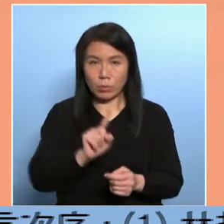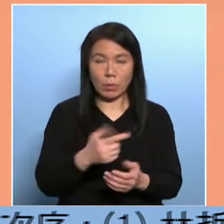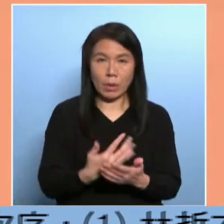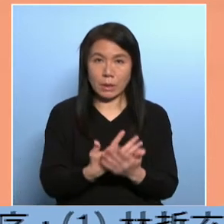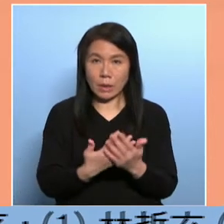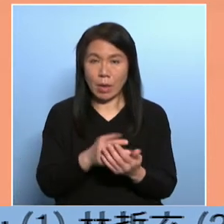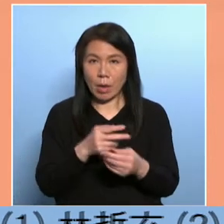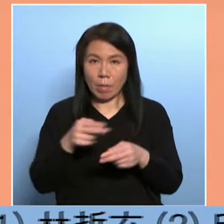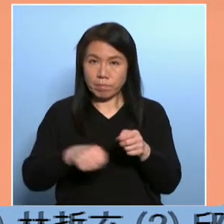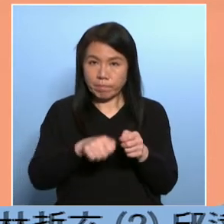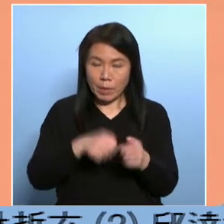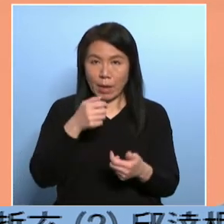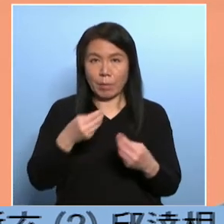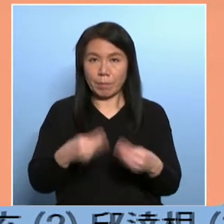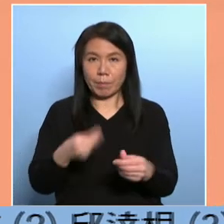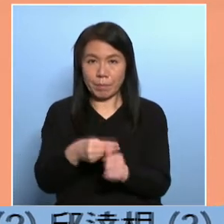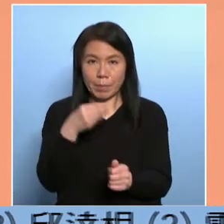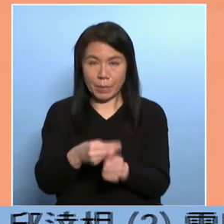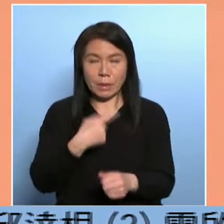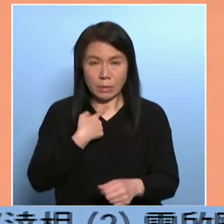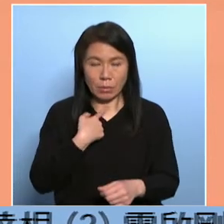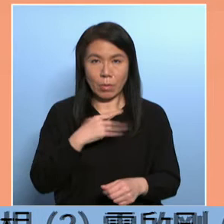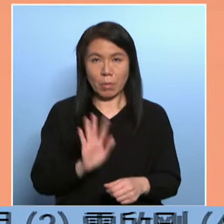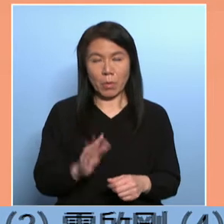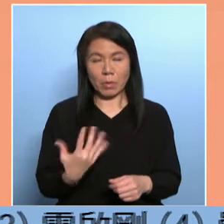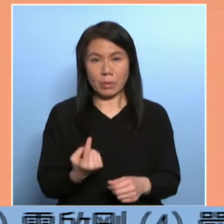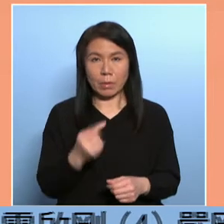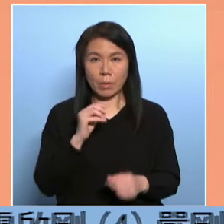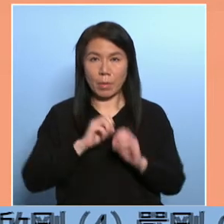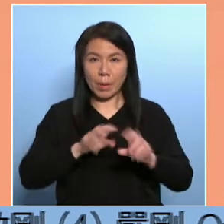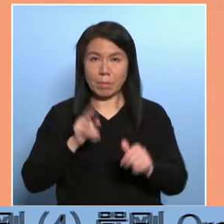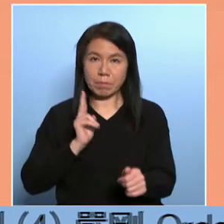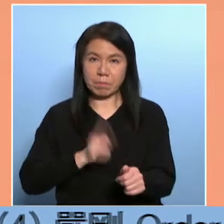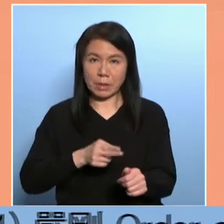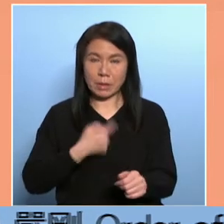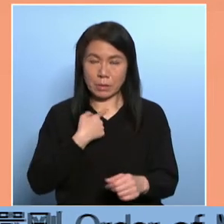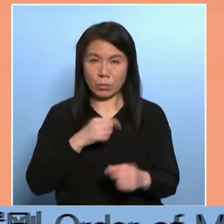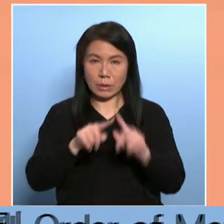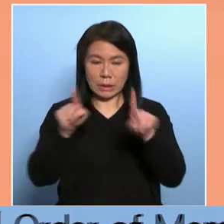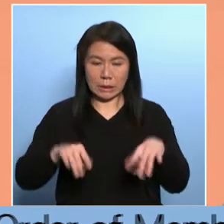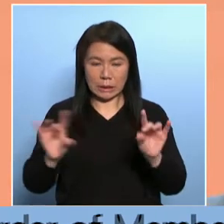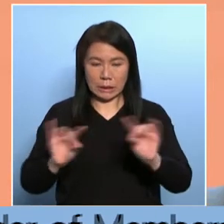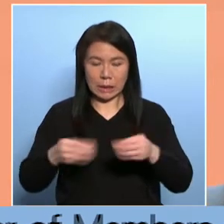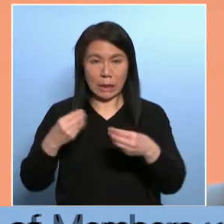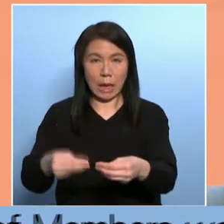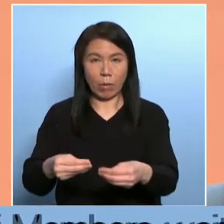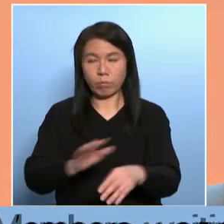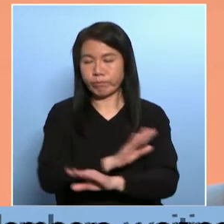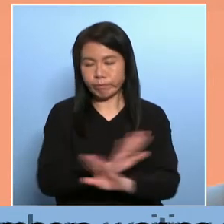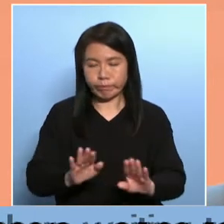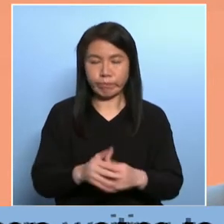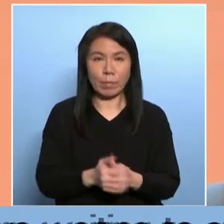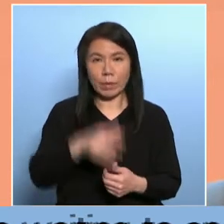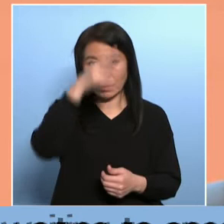also both online and so on. You would also have to provide training to the drivers as to how they can sanitize